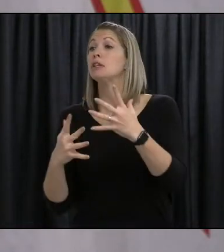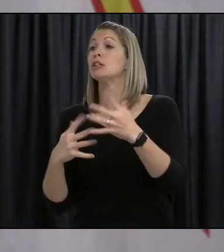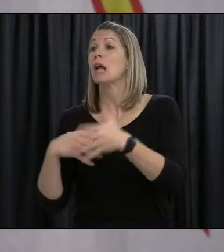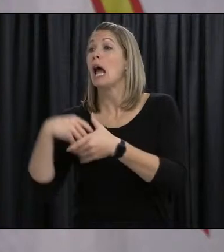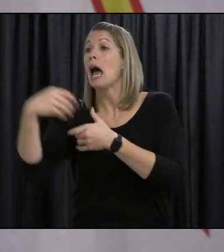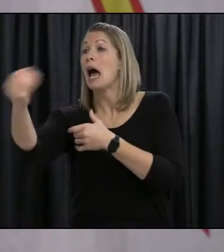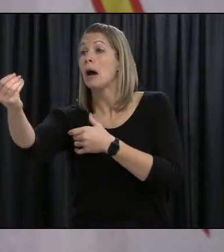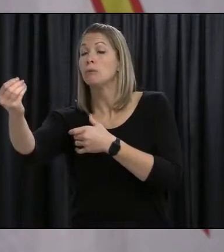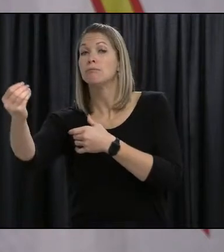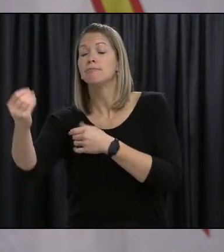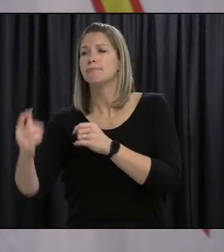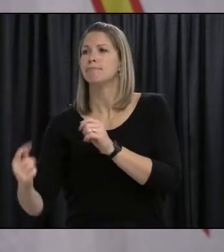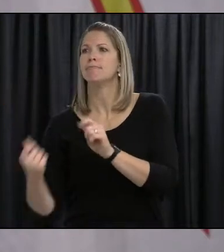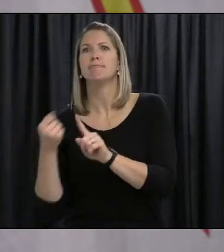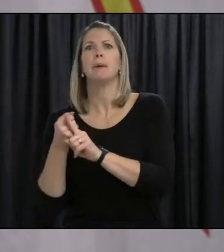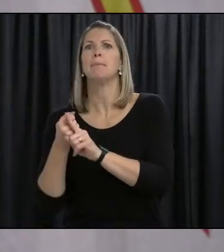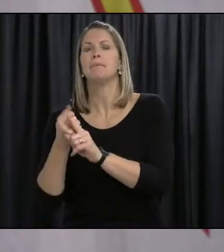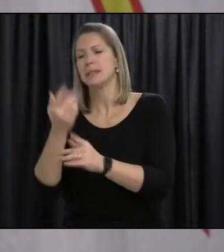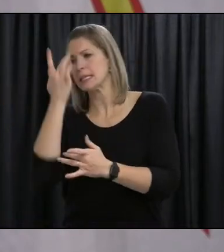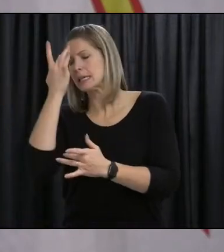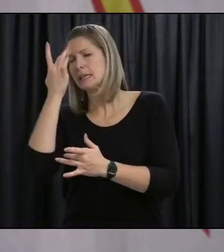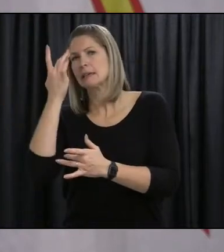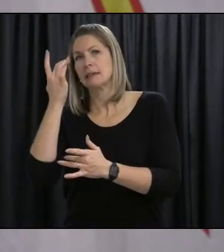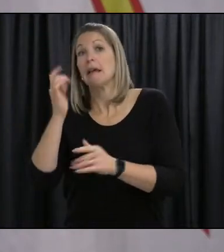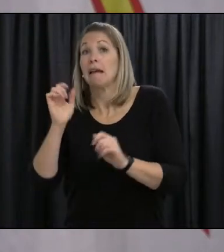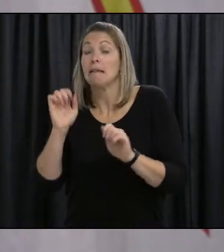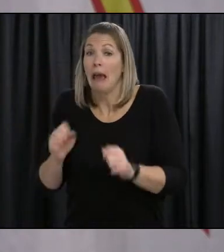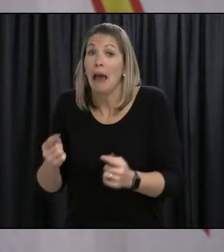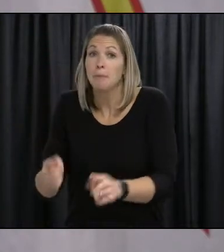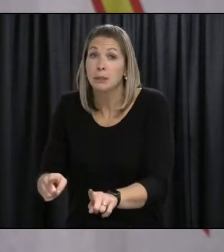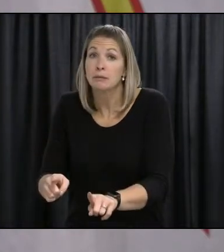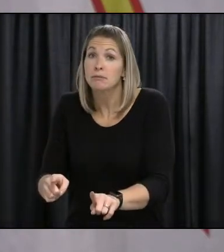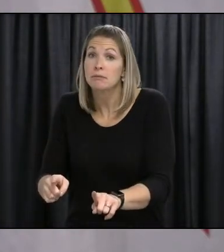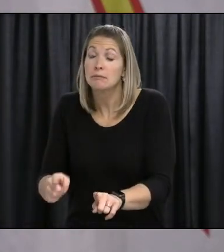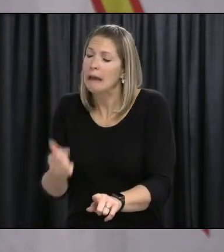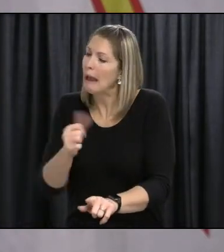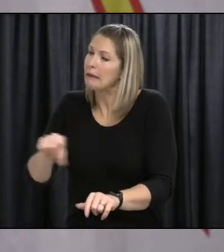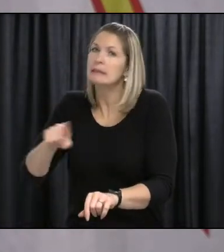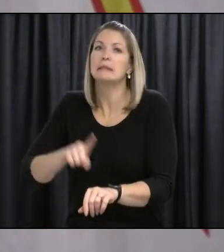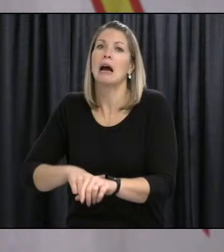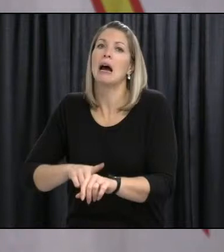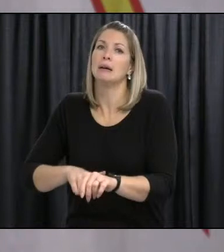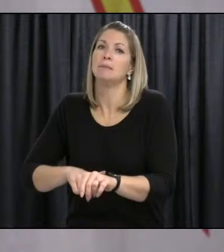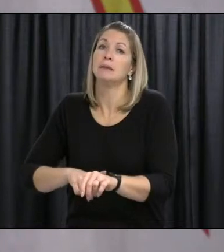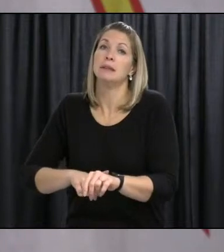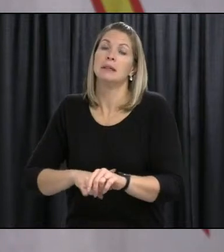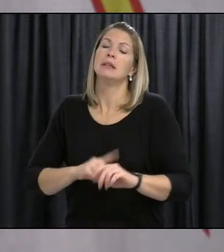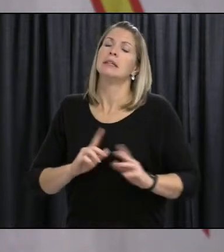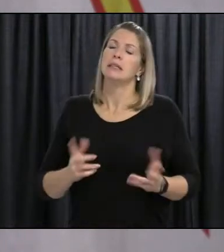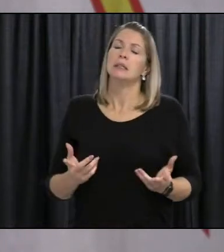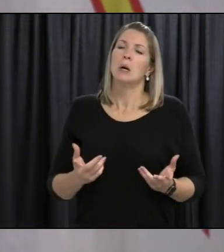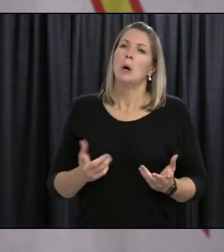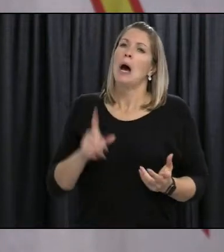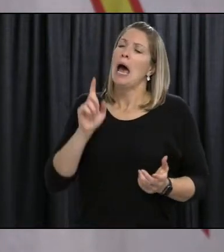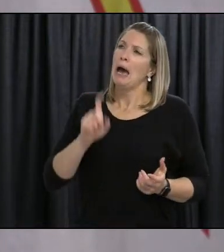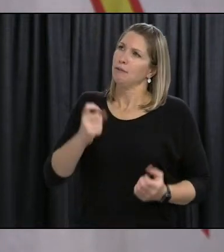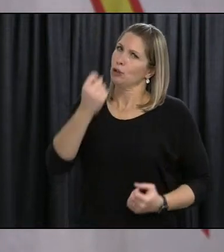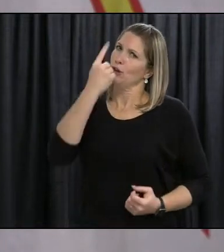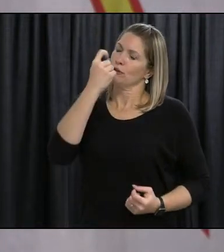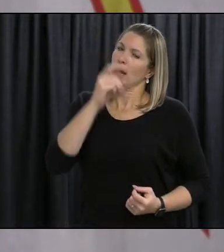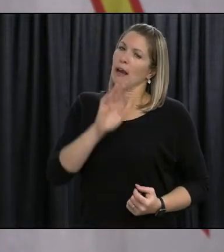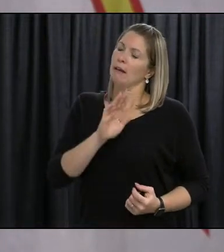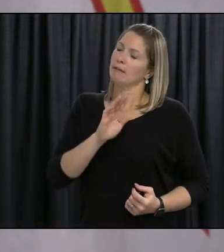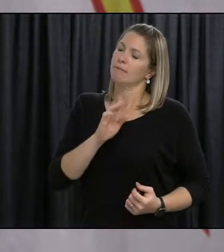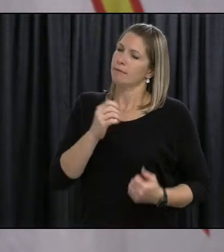So there can be reasons why this virus can spread and people can still do everything right, so to speak, right? So we do